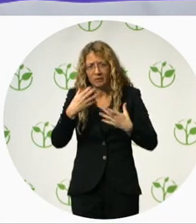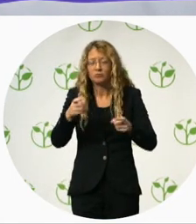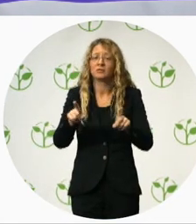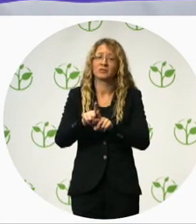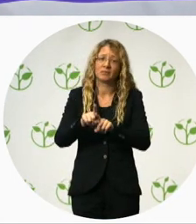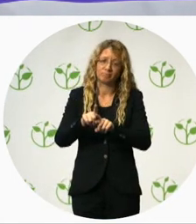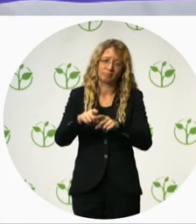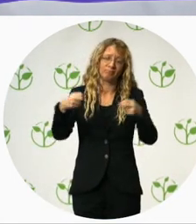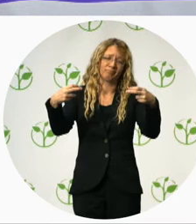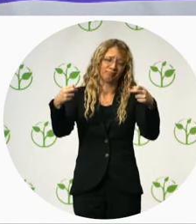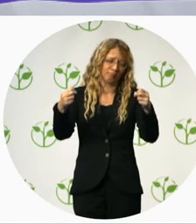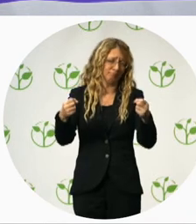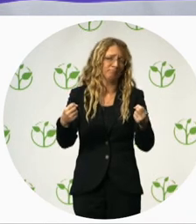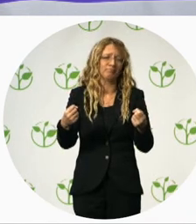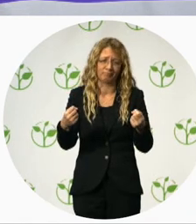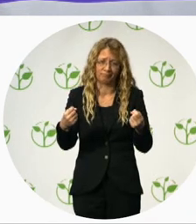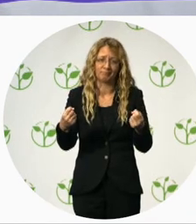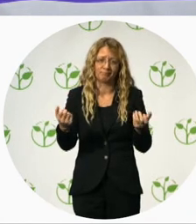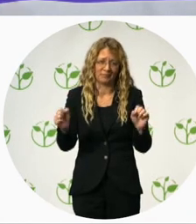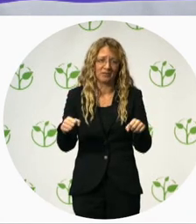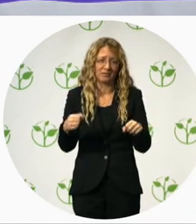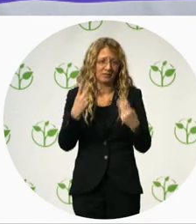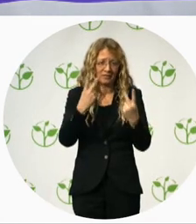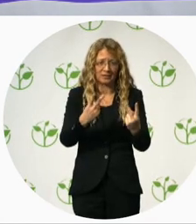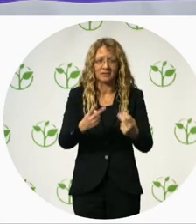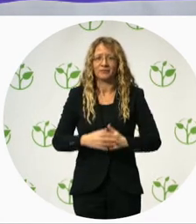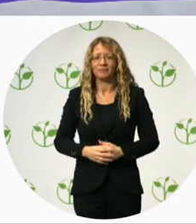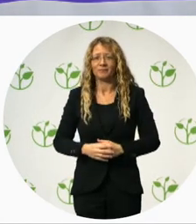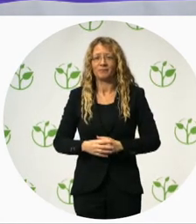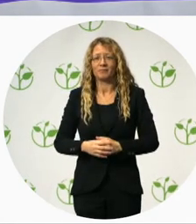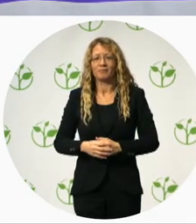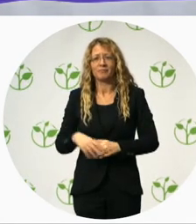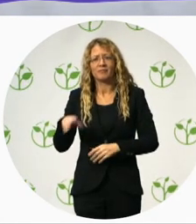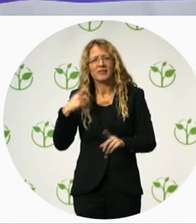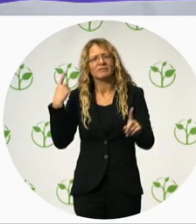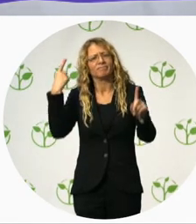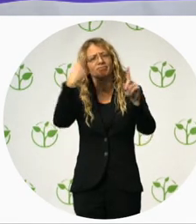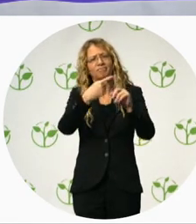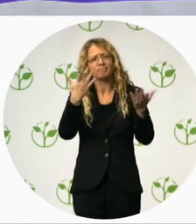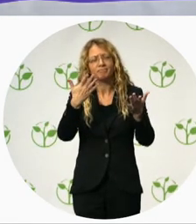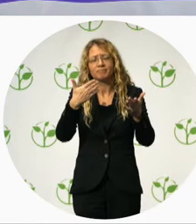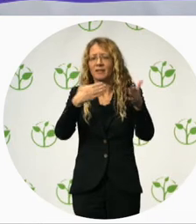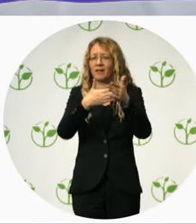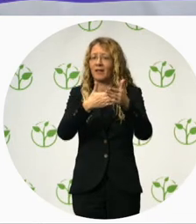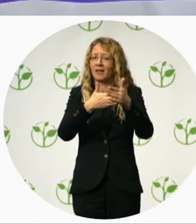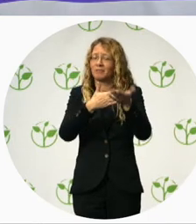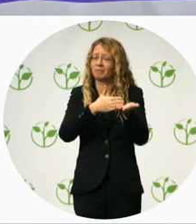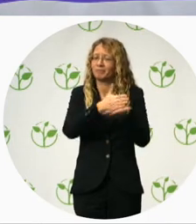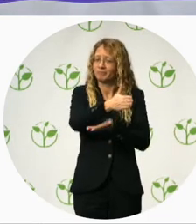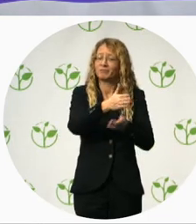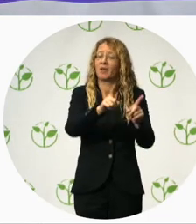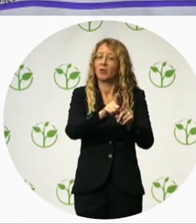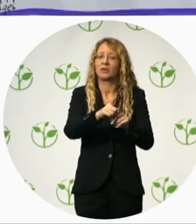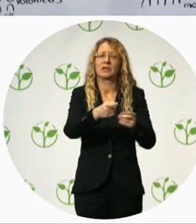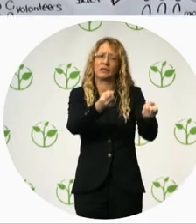you want to have messages without barriers. Within 24 hours, which is great, things can be transformed into